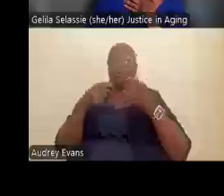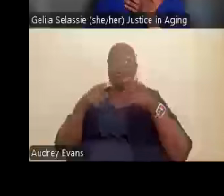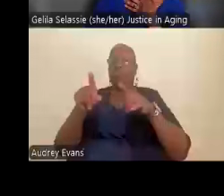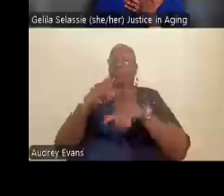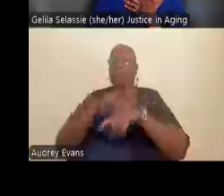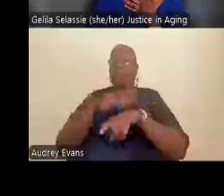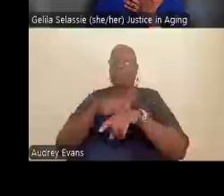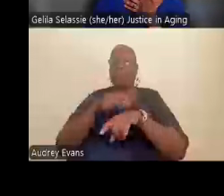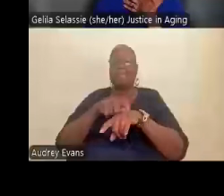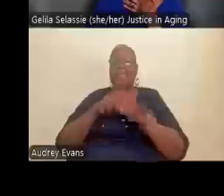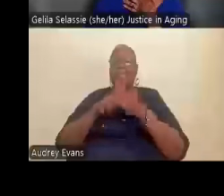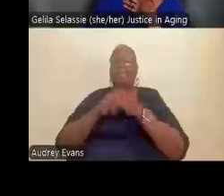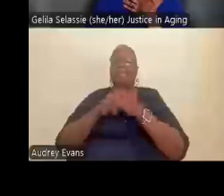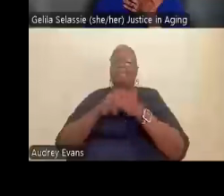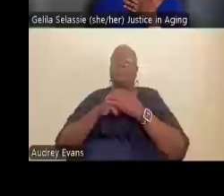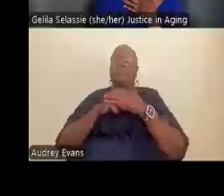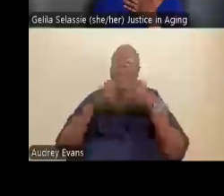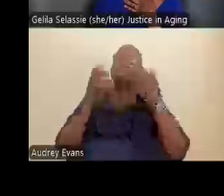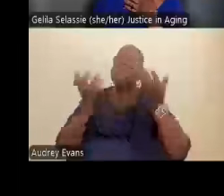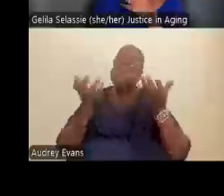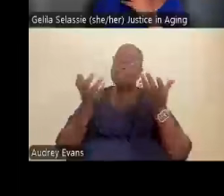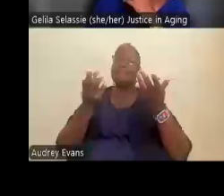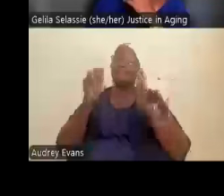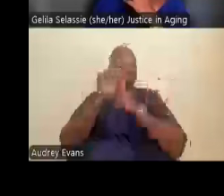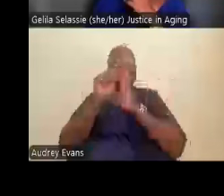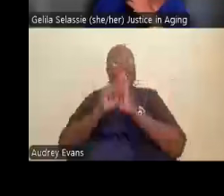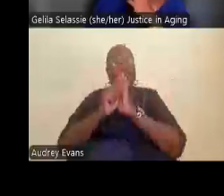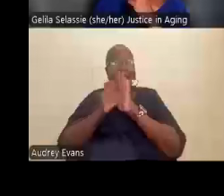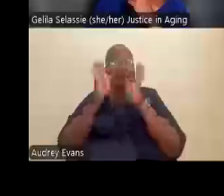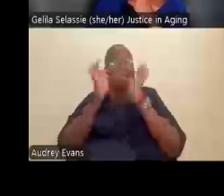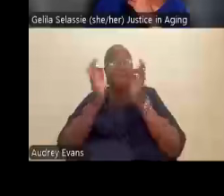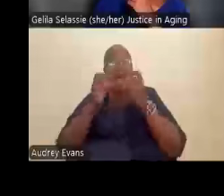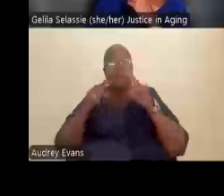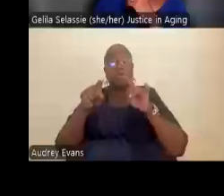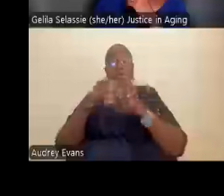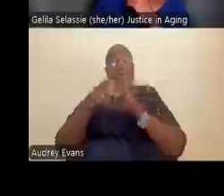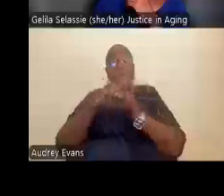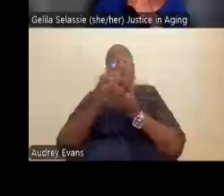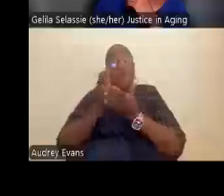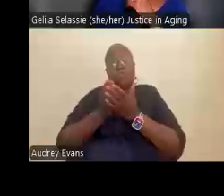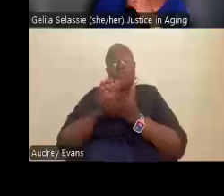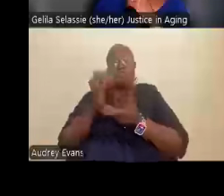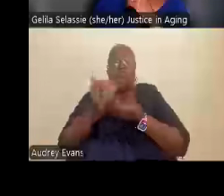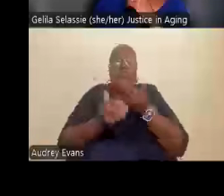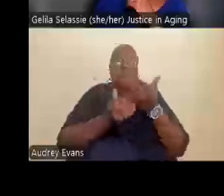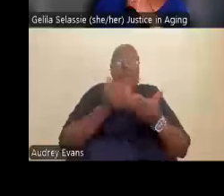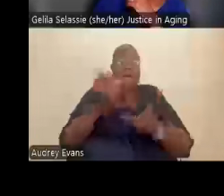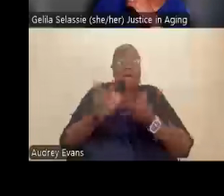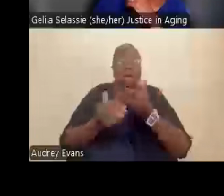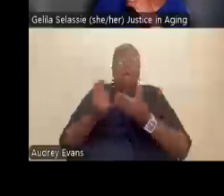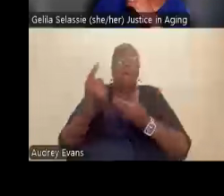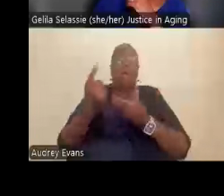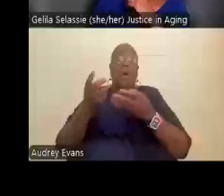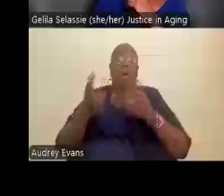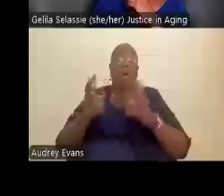time. So, states are going to make these decisions during their budget process. And one way